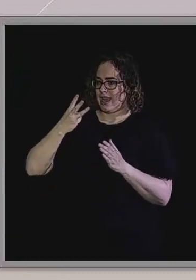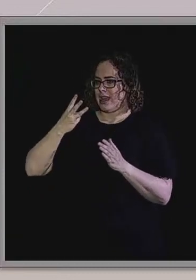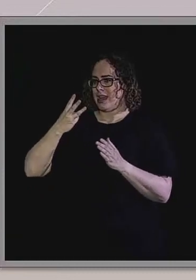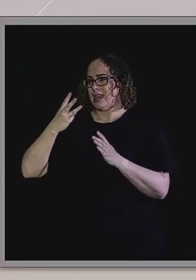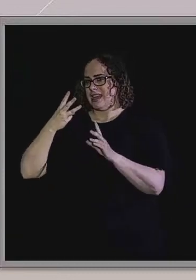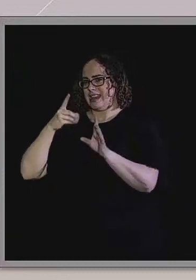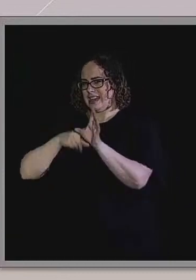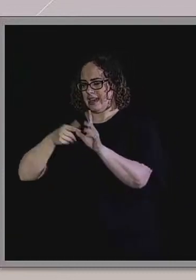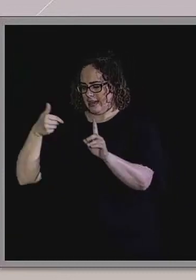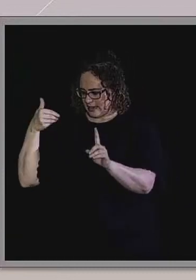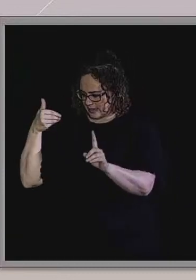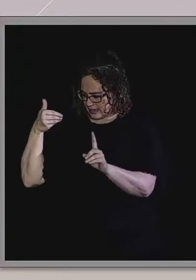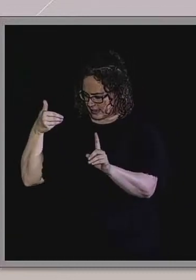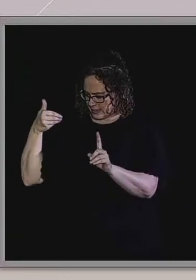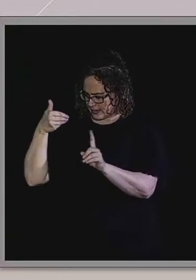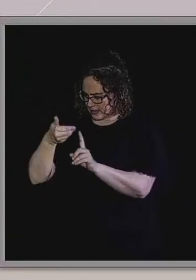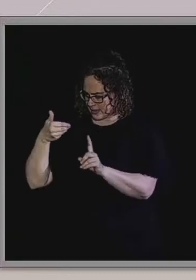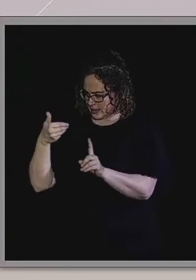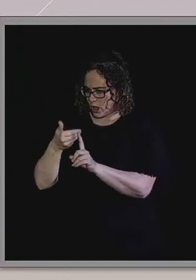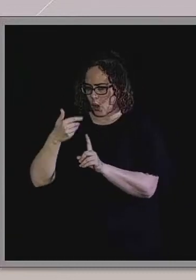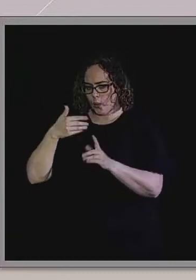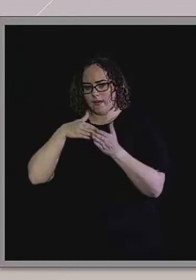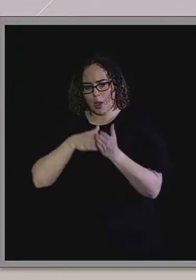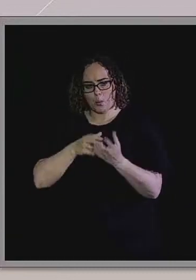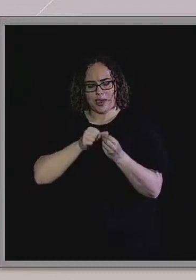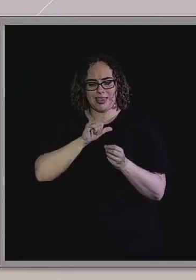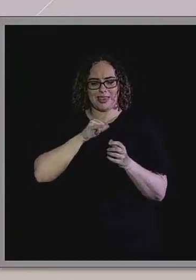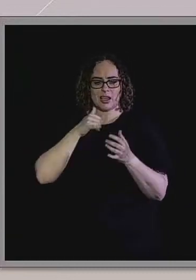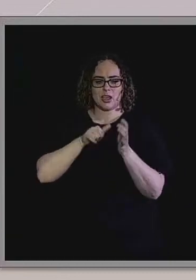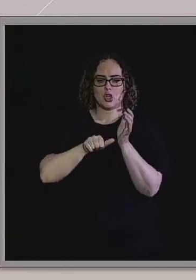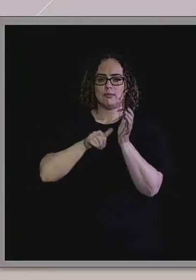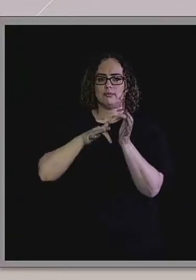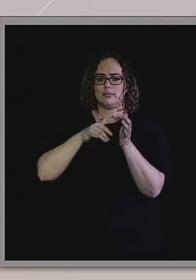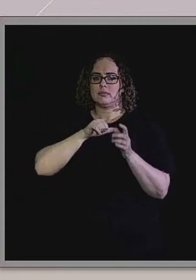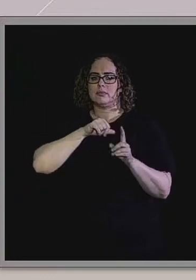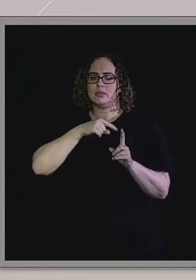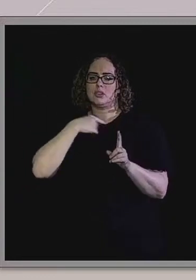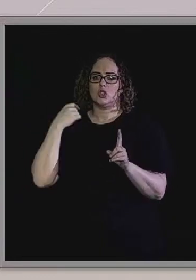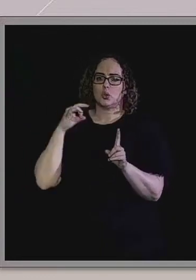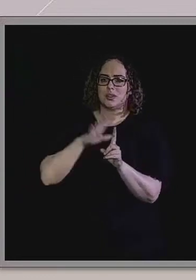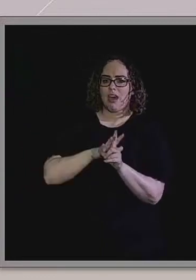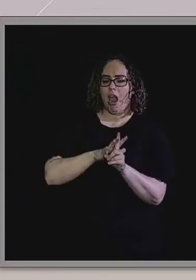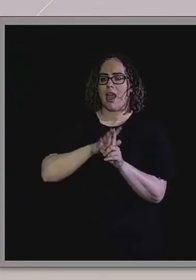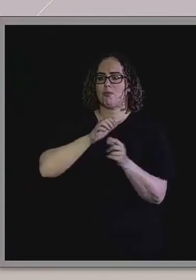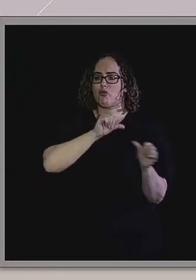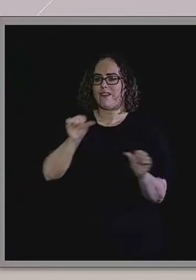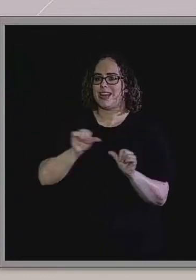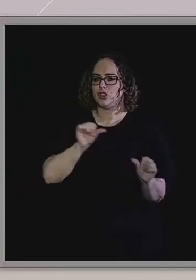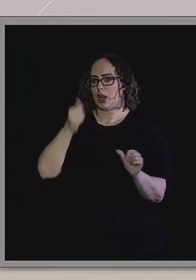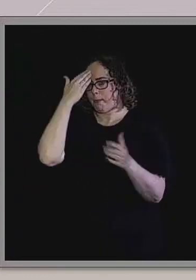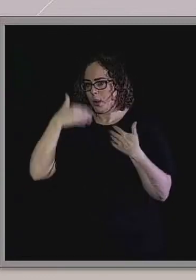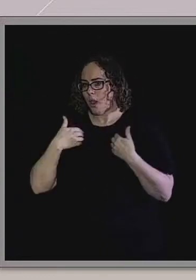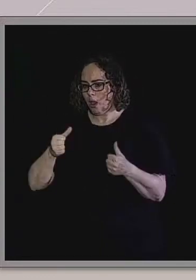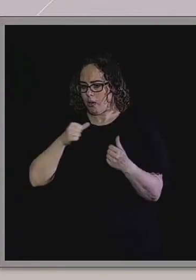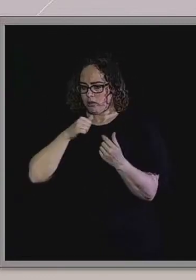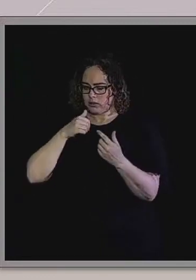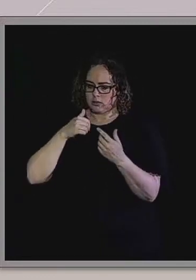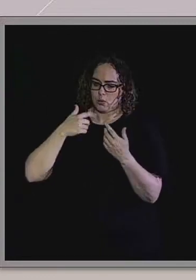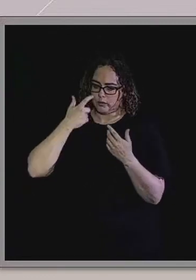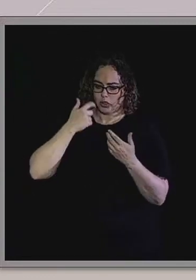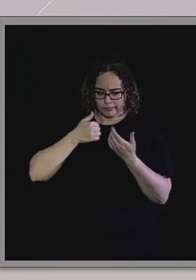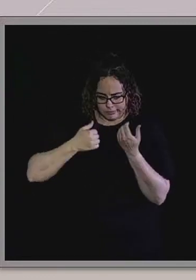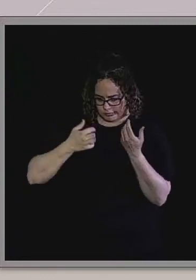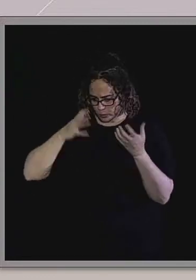the incarceration, suicide prevention, suicides right now for First Nations people. It was 1 in 23, but now 1